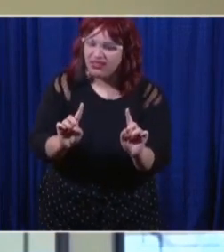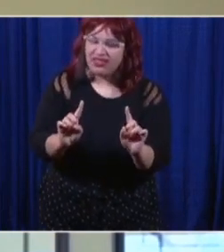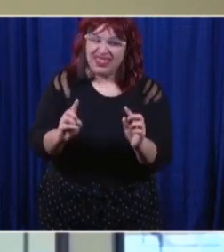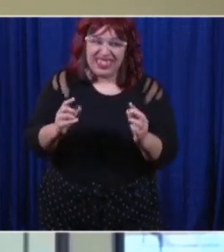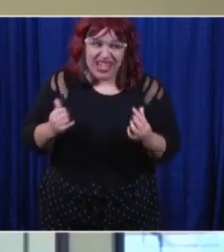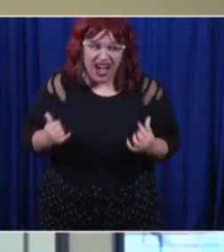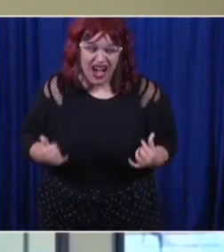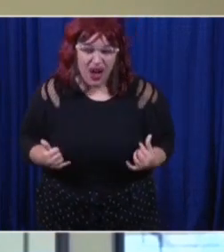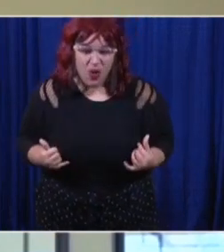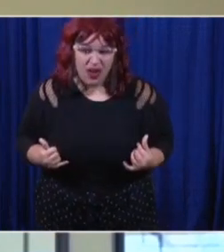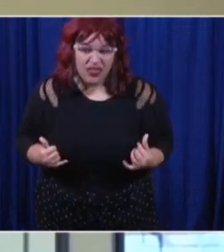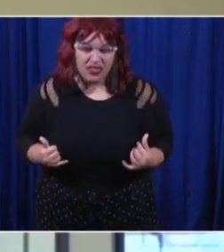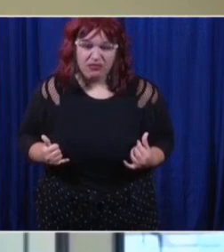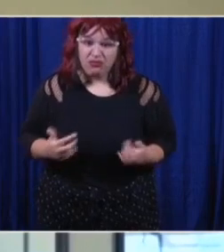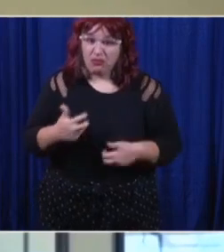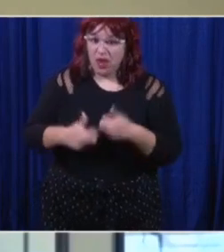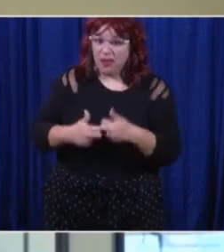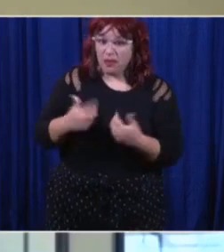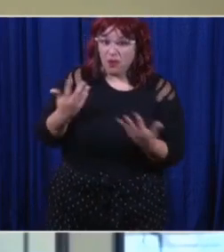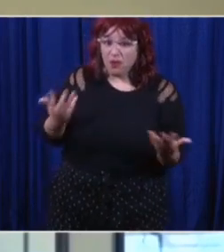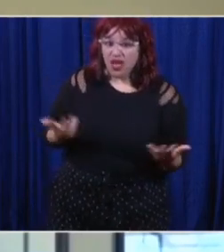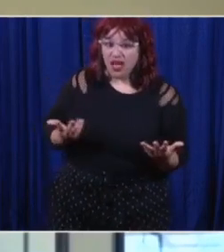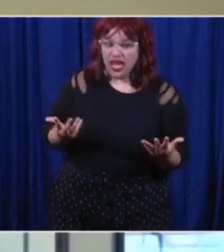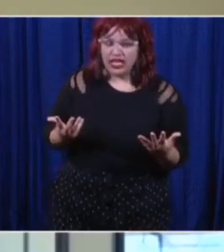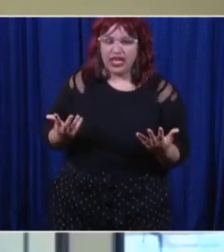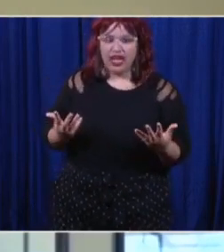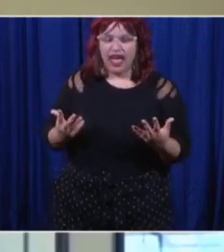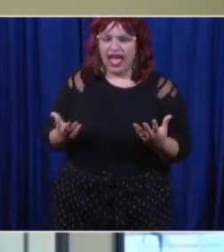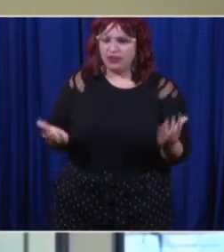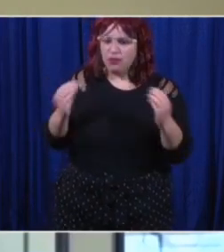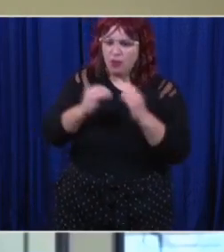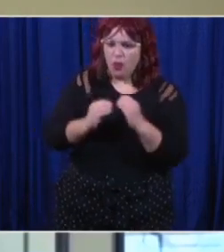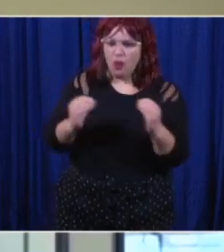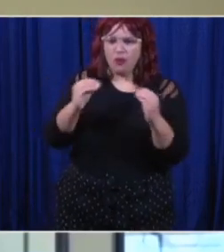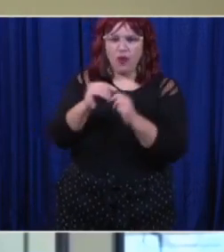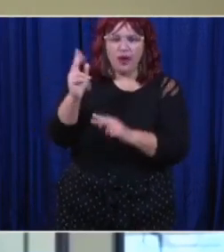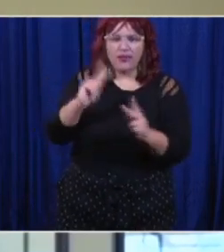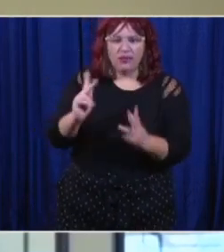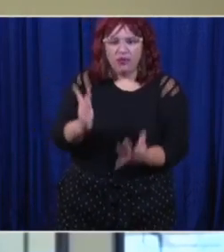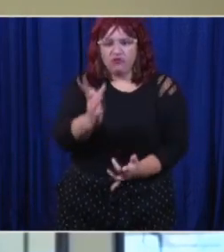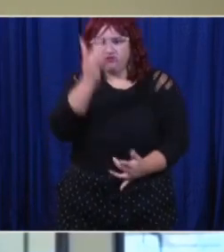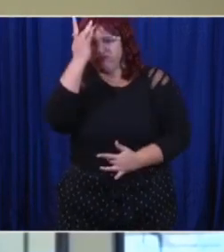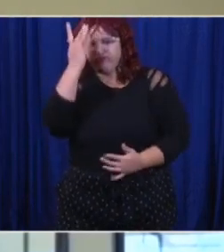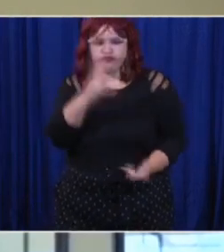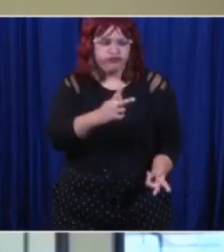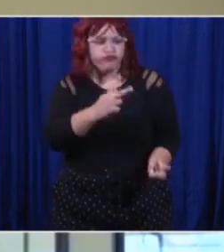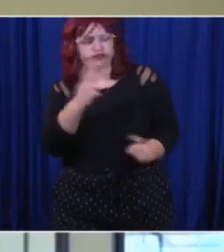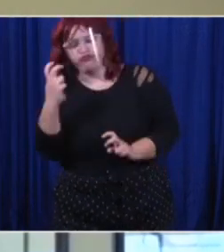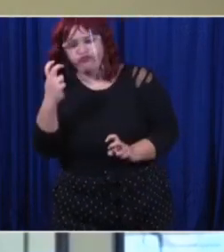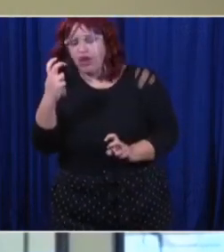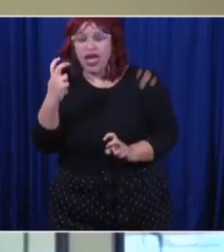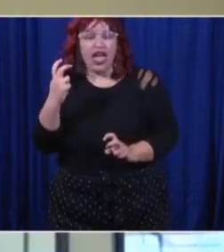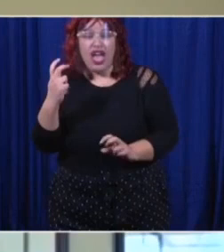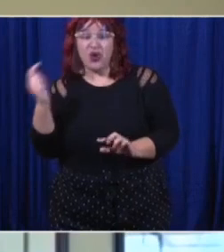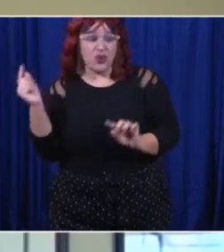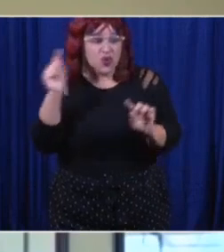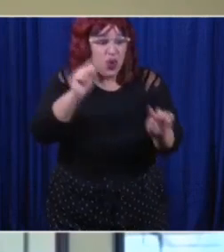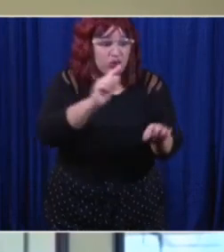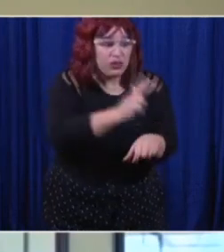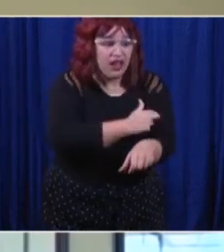demand on our staffing. Every county in the state is feeling the brunt of rising